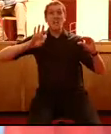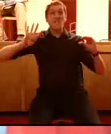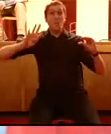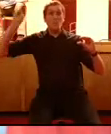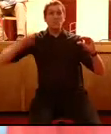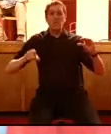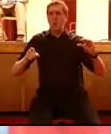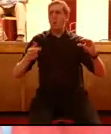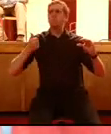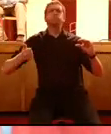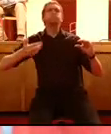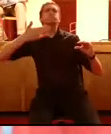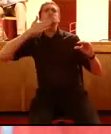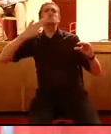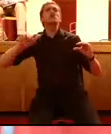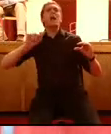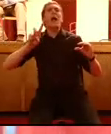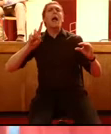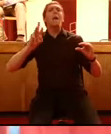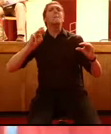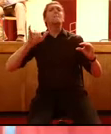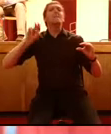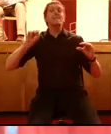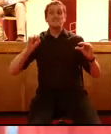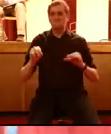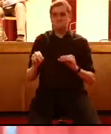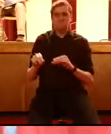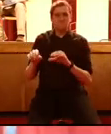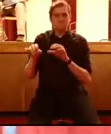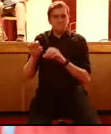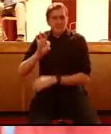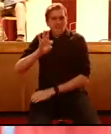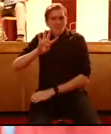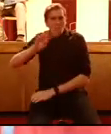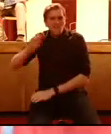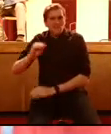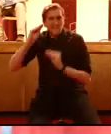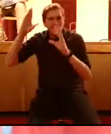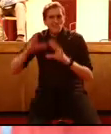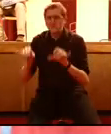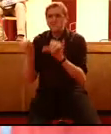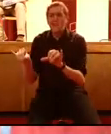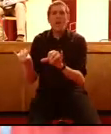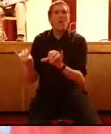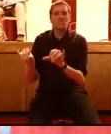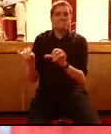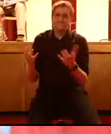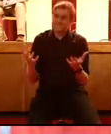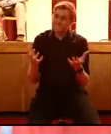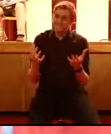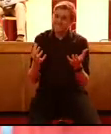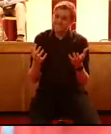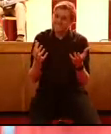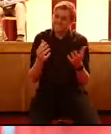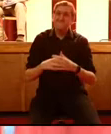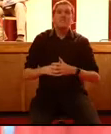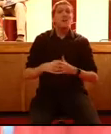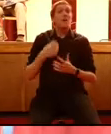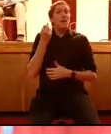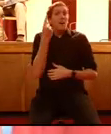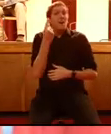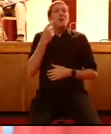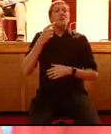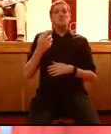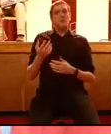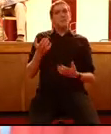a good administrator and we have a teacher retention rate of 94%, I don't think that's a coincidence. However, is it likely that